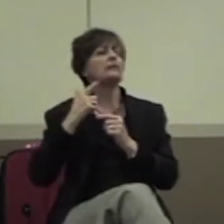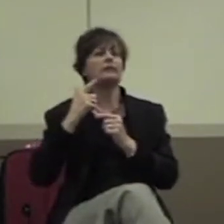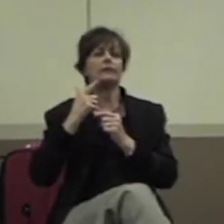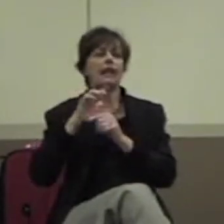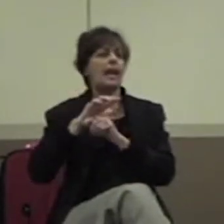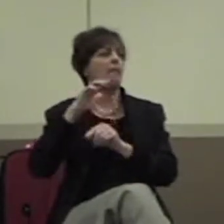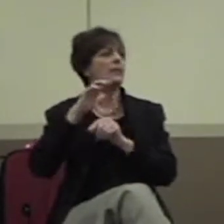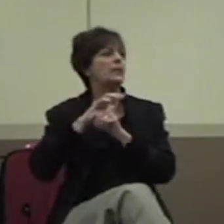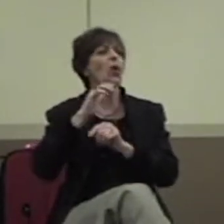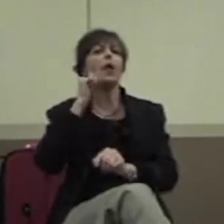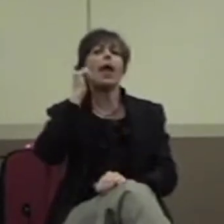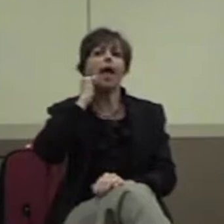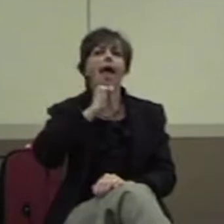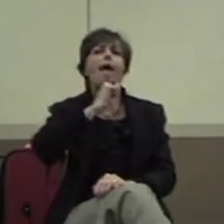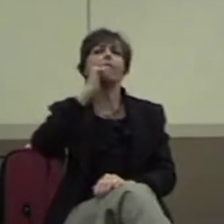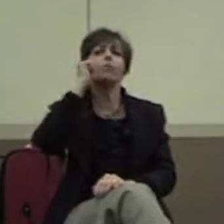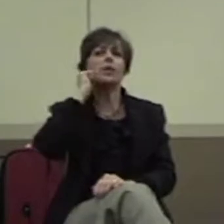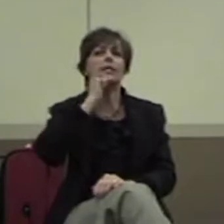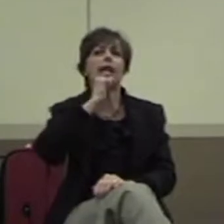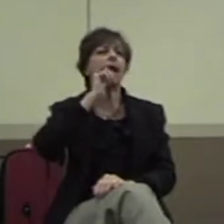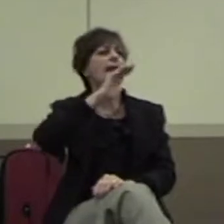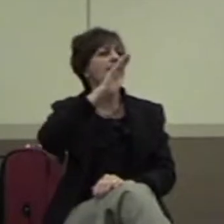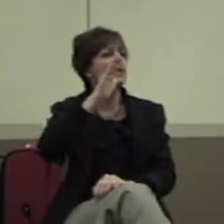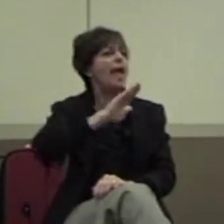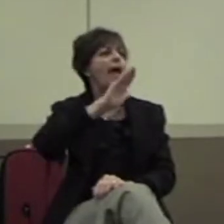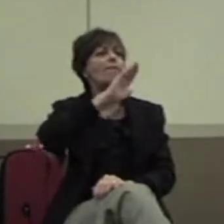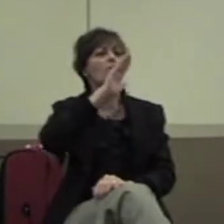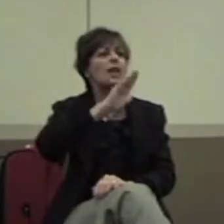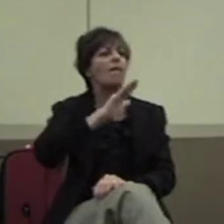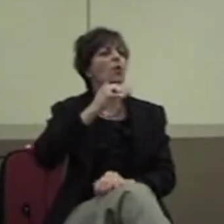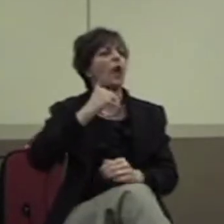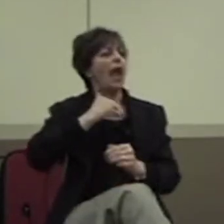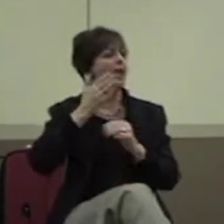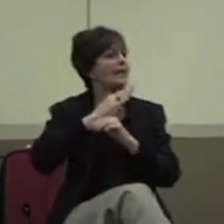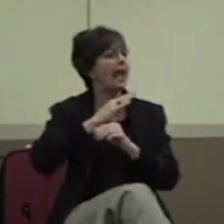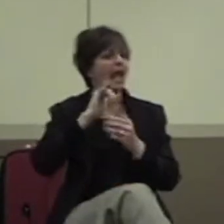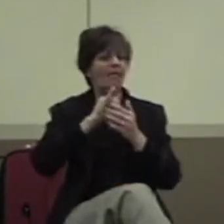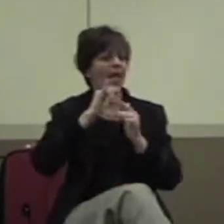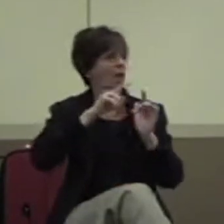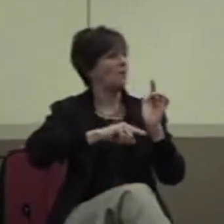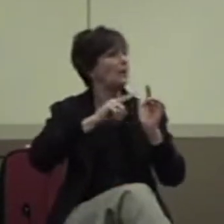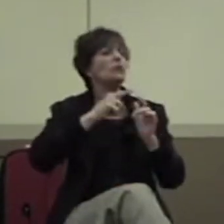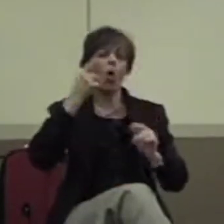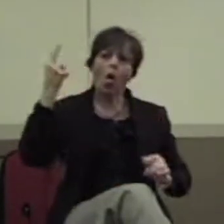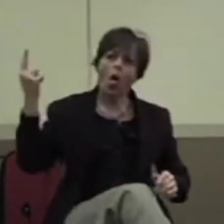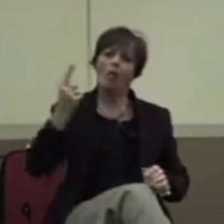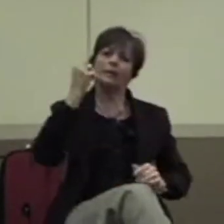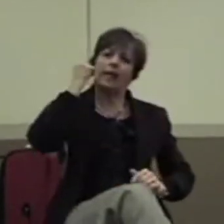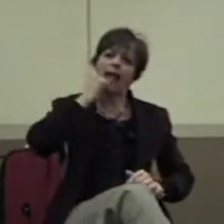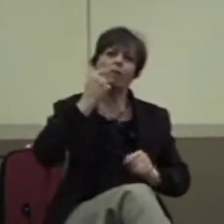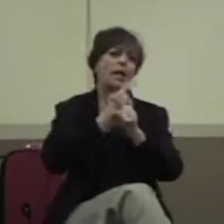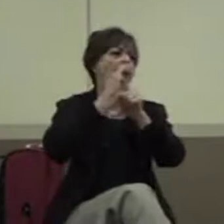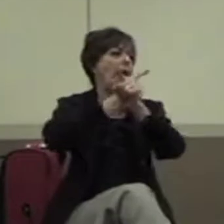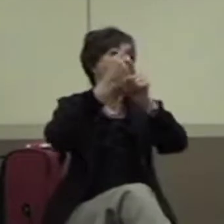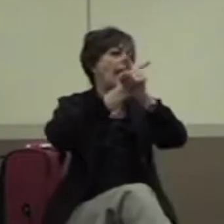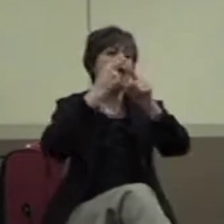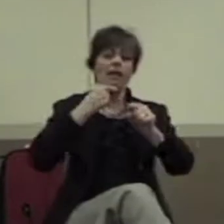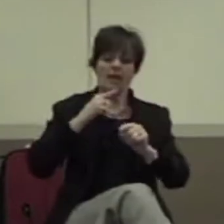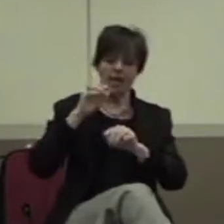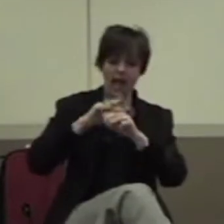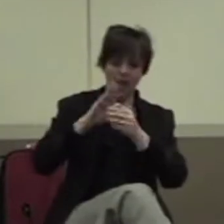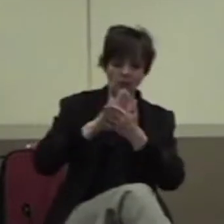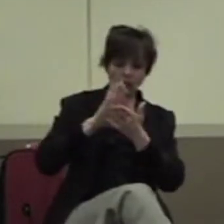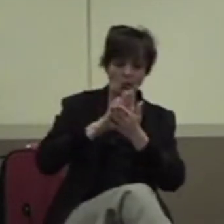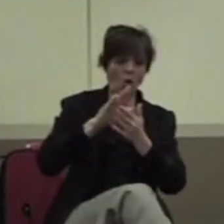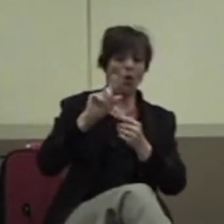episode every single day. Had never, ever, ever had a day that she did not have a schizophrenic episode at school. I go spend a